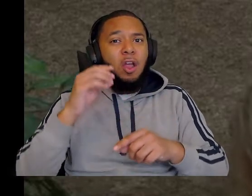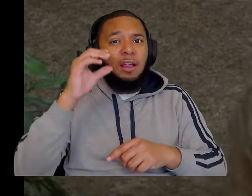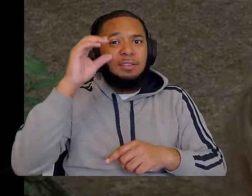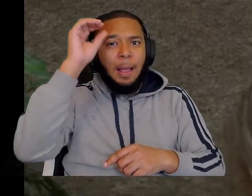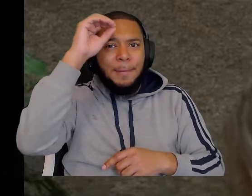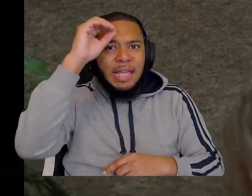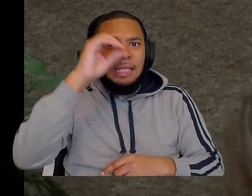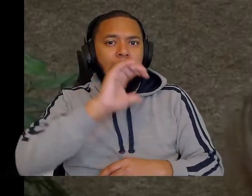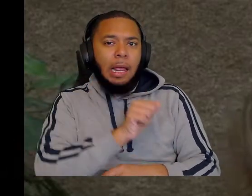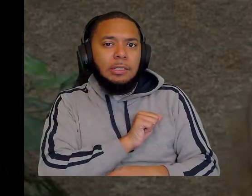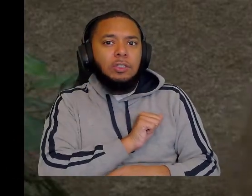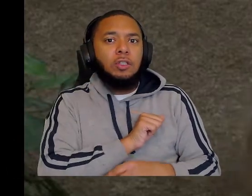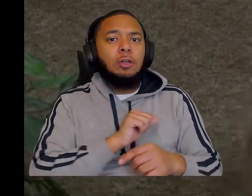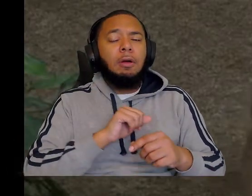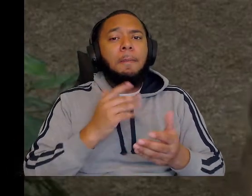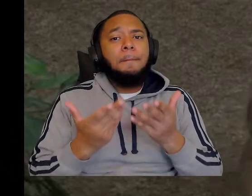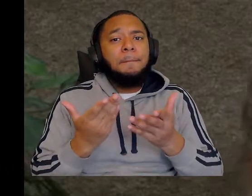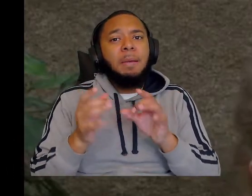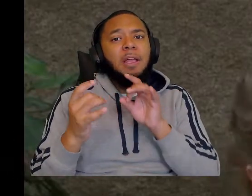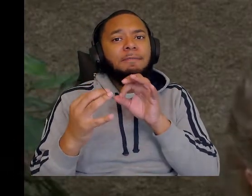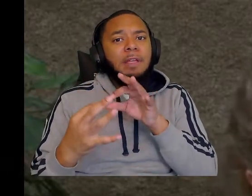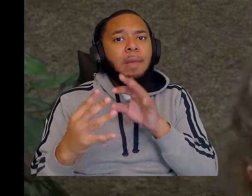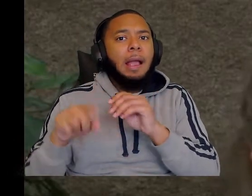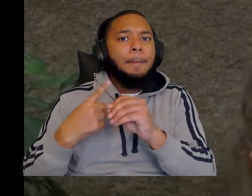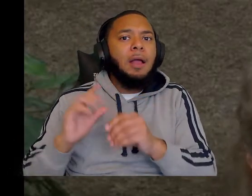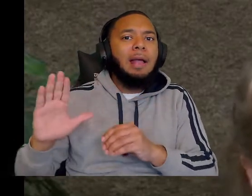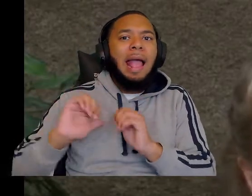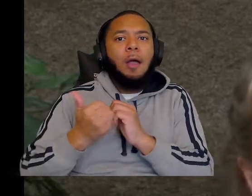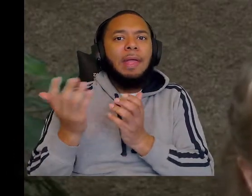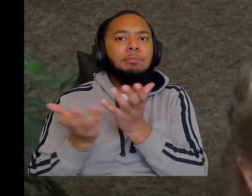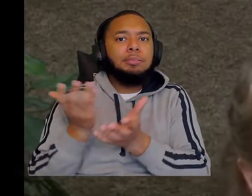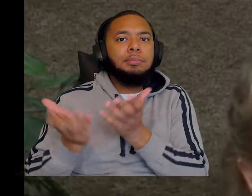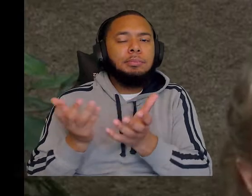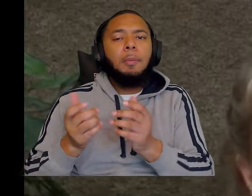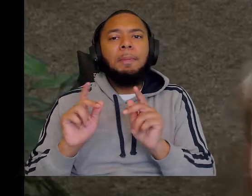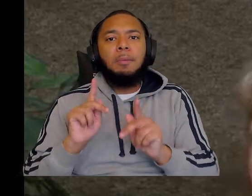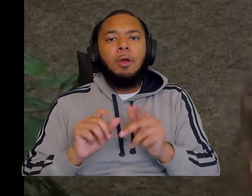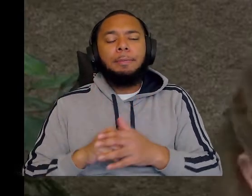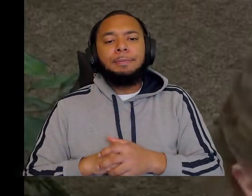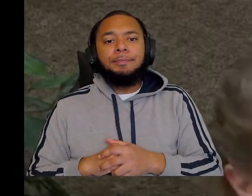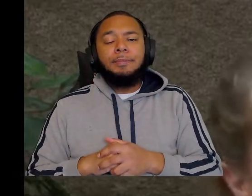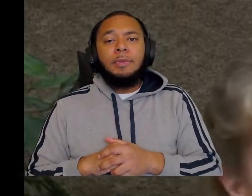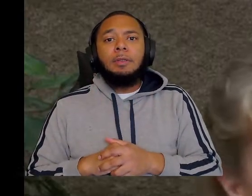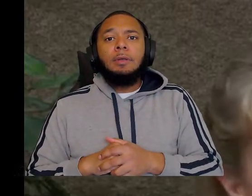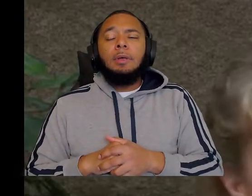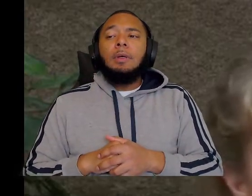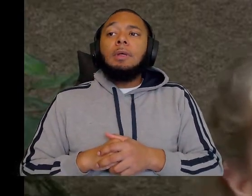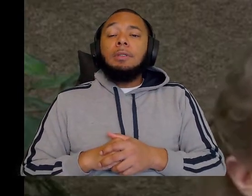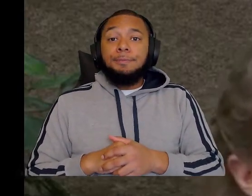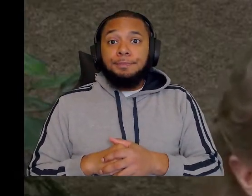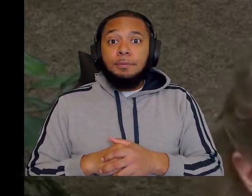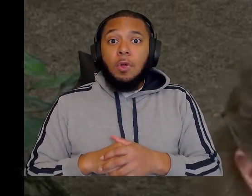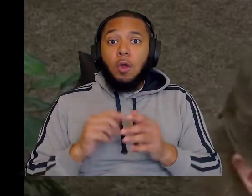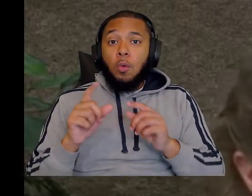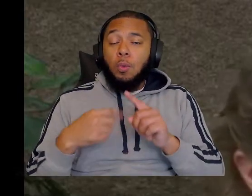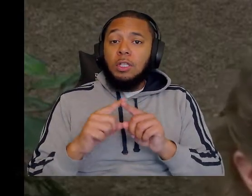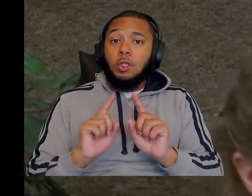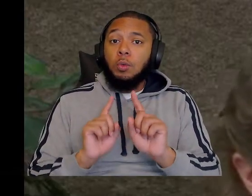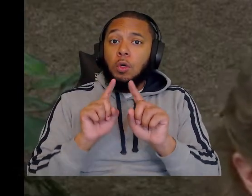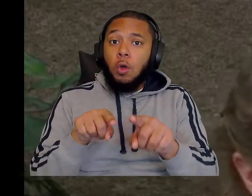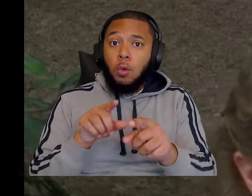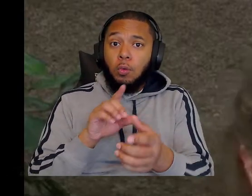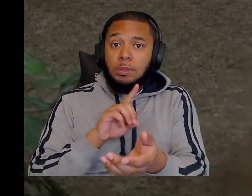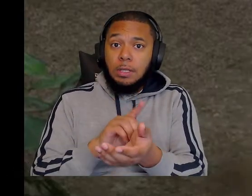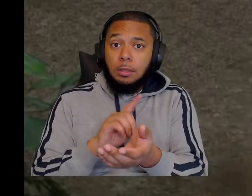does give you some awareness. Now, when you go to see the doctor, you are not locked into a doctor. You get to ask yourself